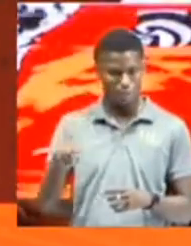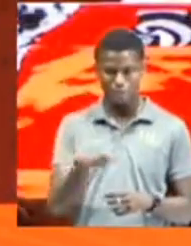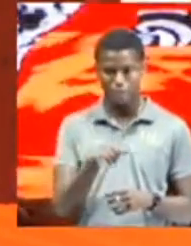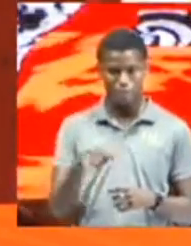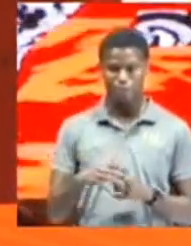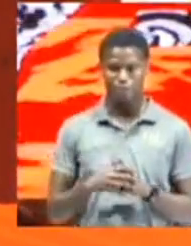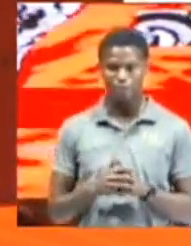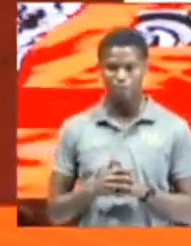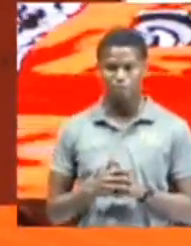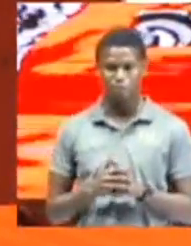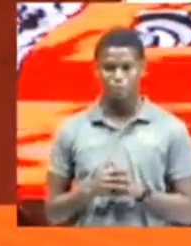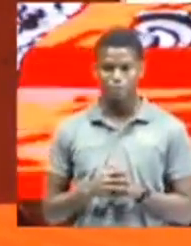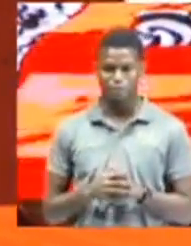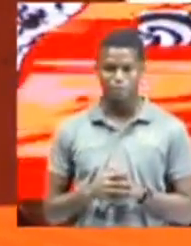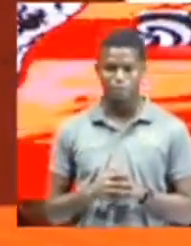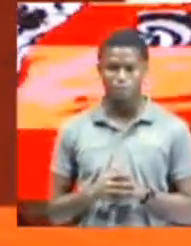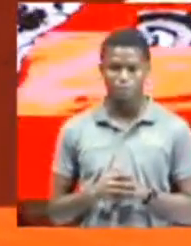Last year,